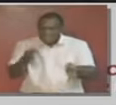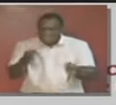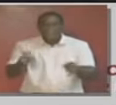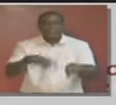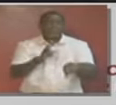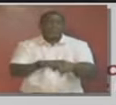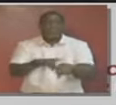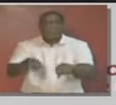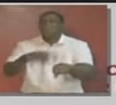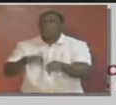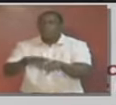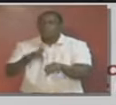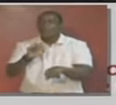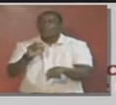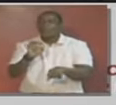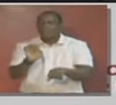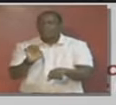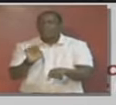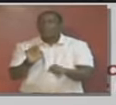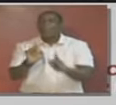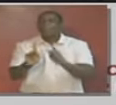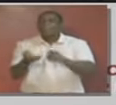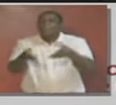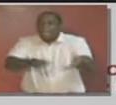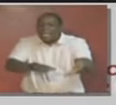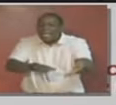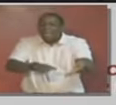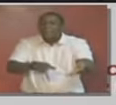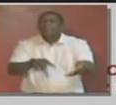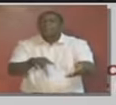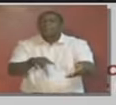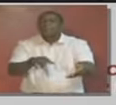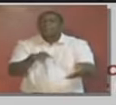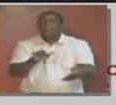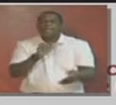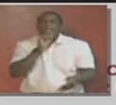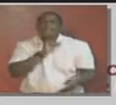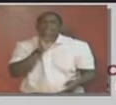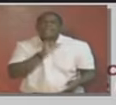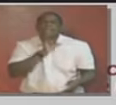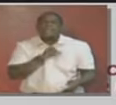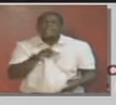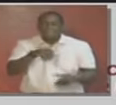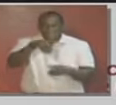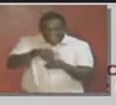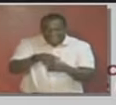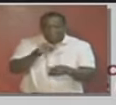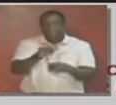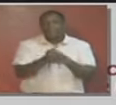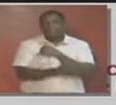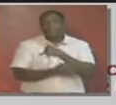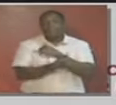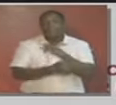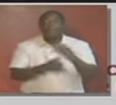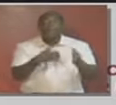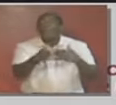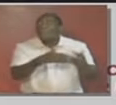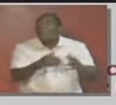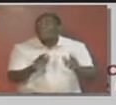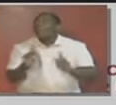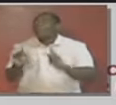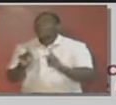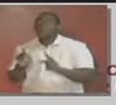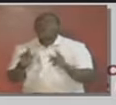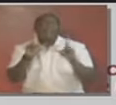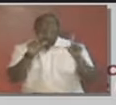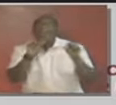of mortality for people in that age group. Wasn't affected, but you still have that running narrative in the background that they heard some people